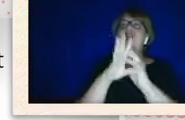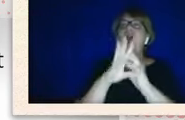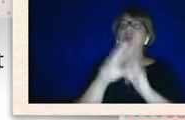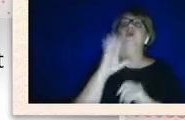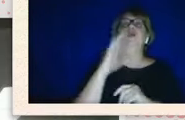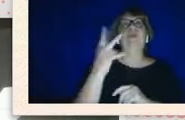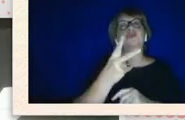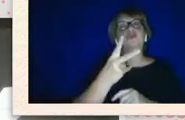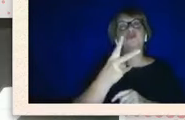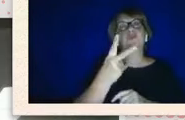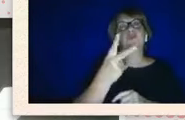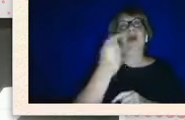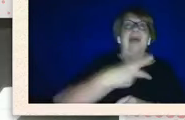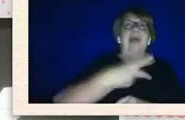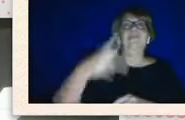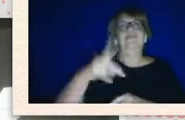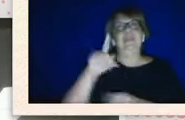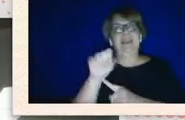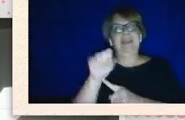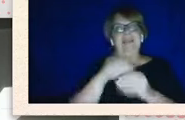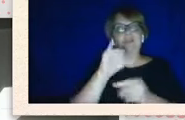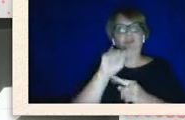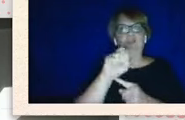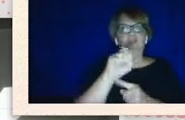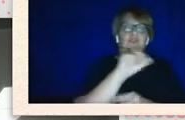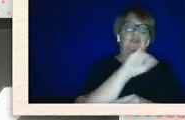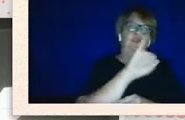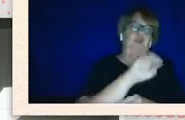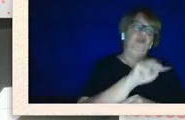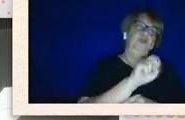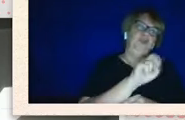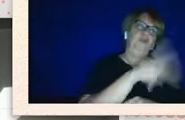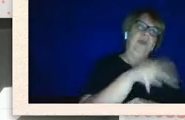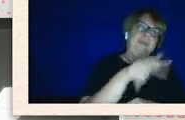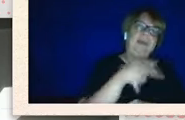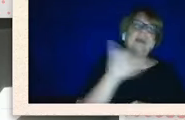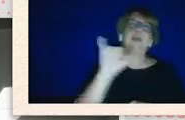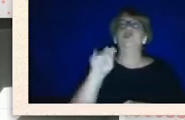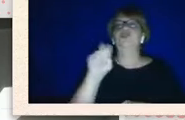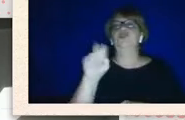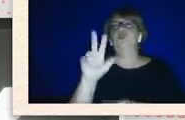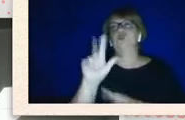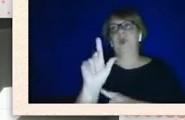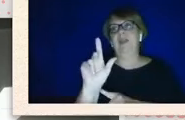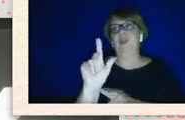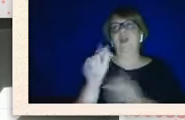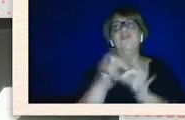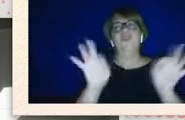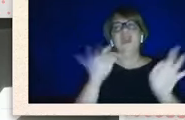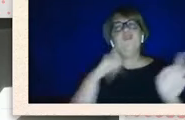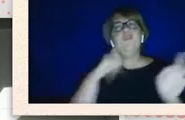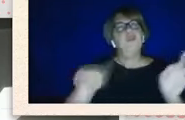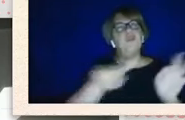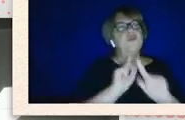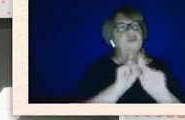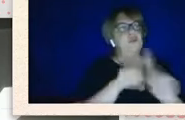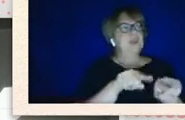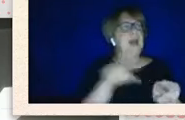in June. It's going to be June 22nd and June 23rd. It's free for you to attend. You can